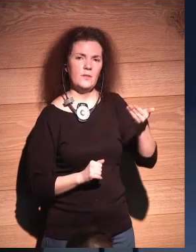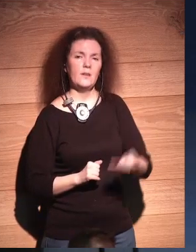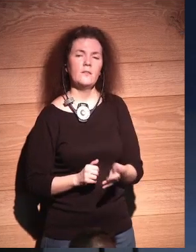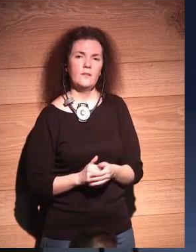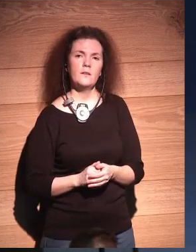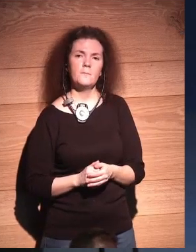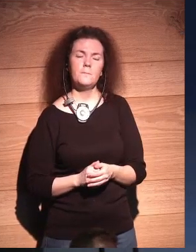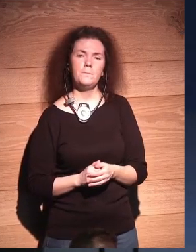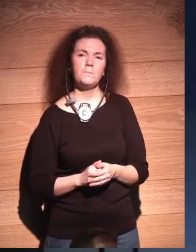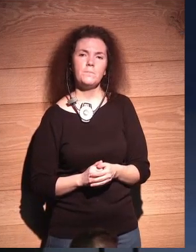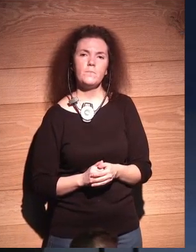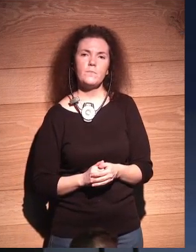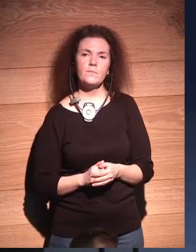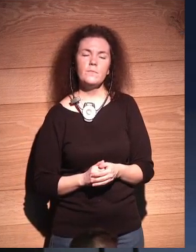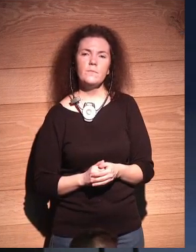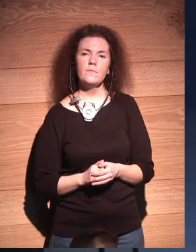political